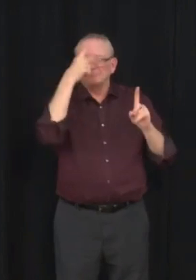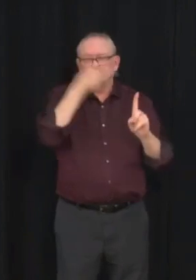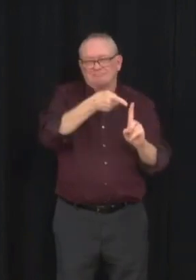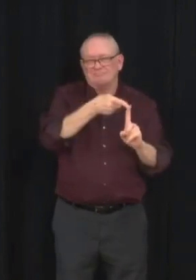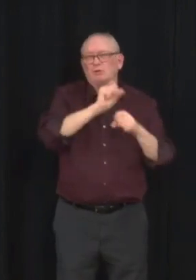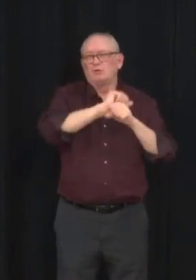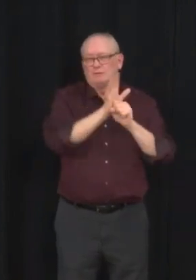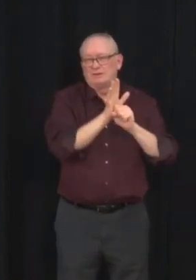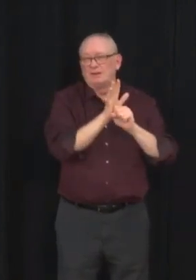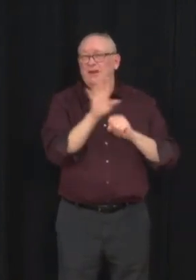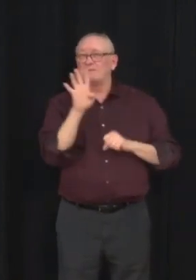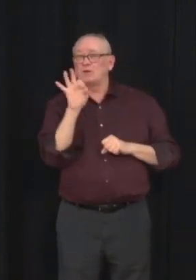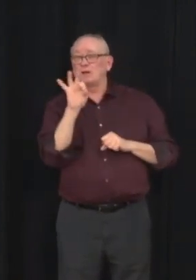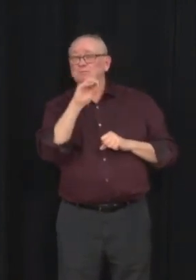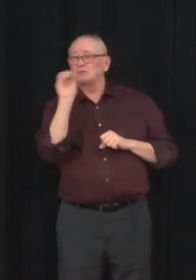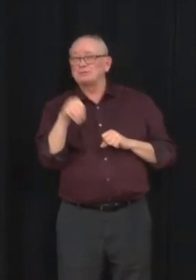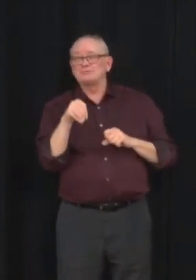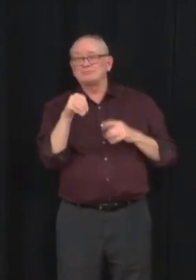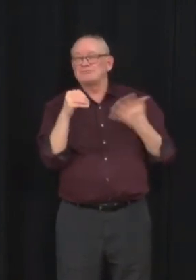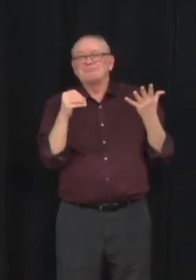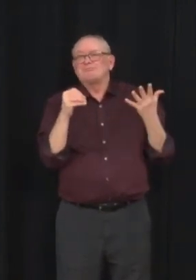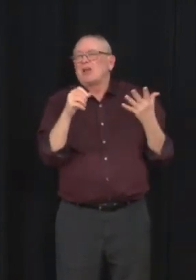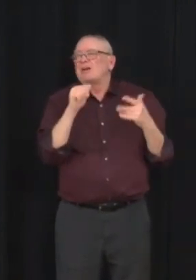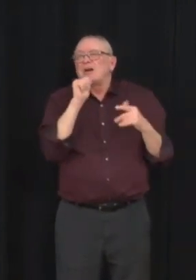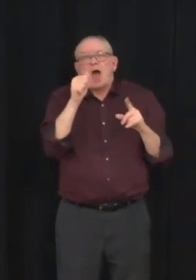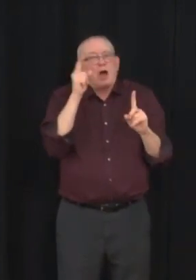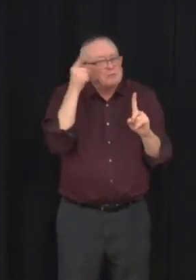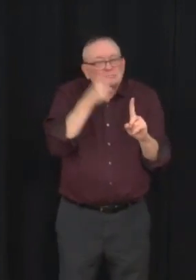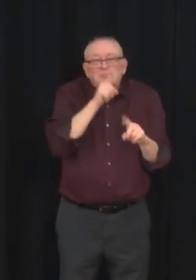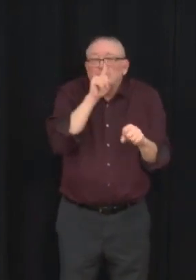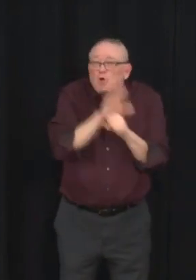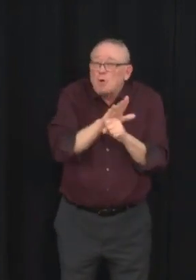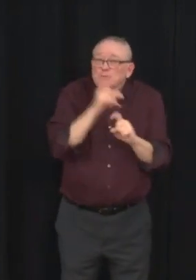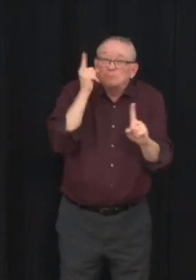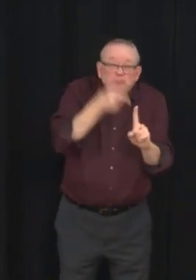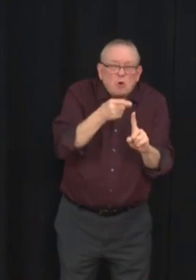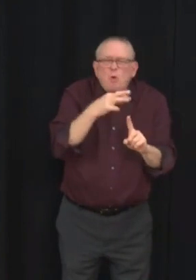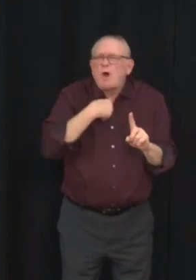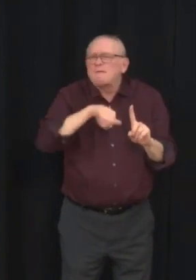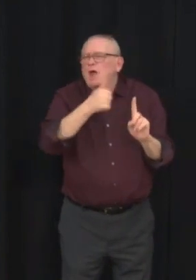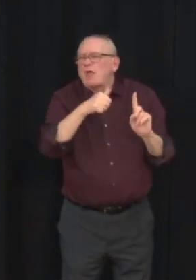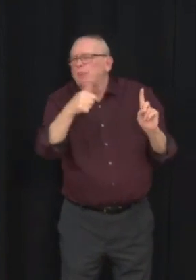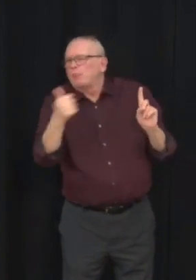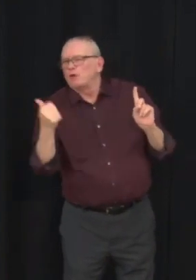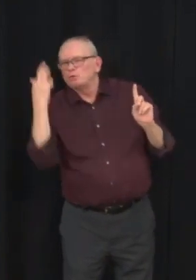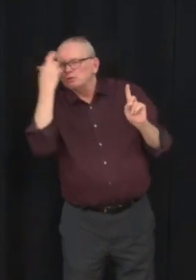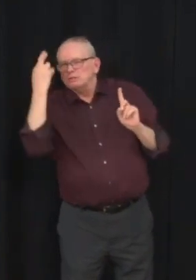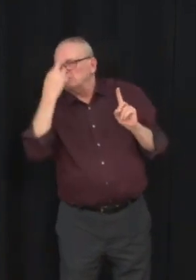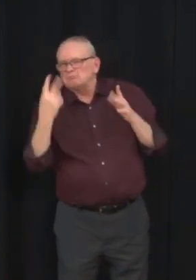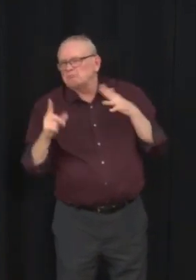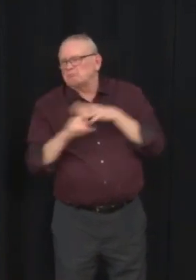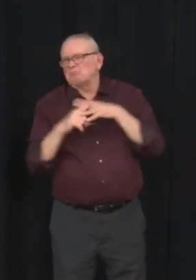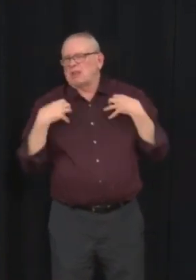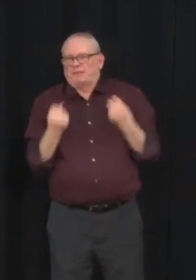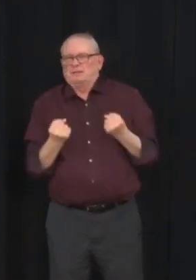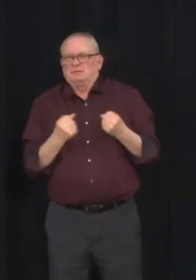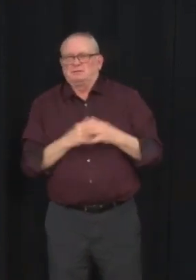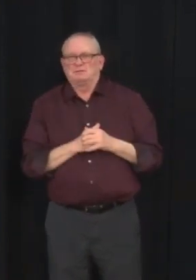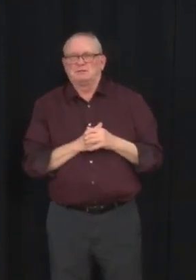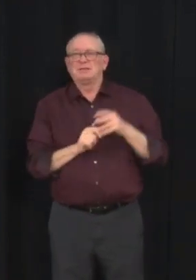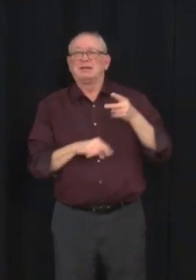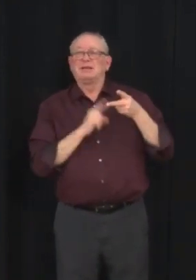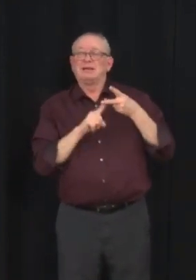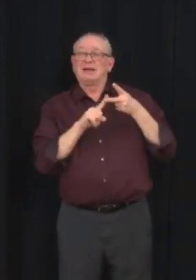infection was not determined to be a cause of admission or where it was not possible to determine. For ICU,